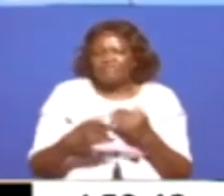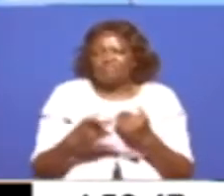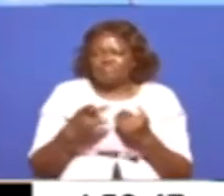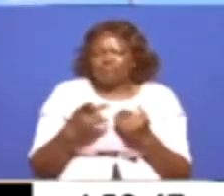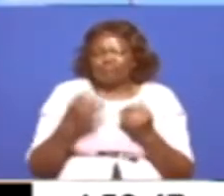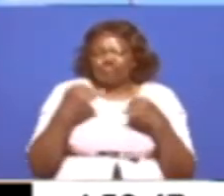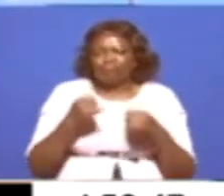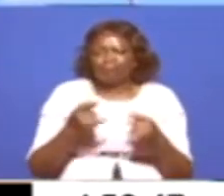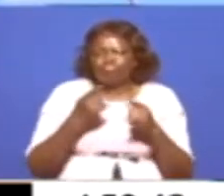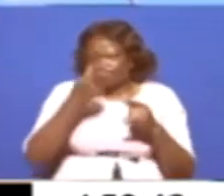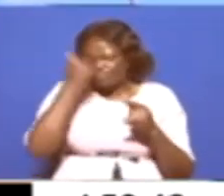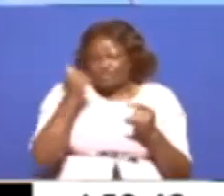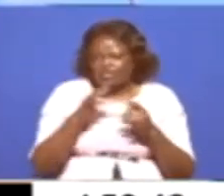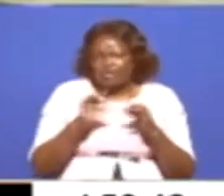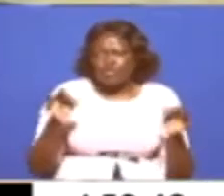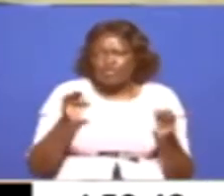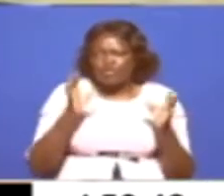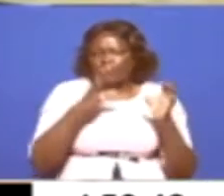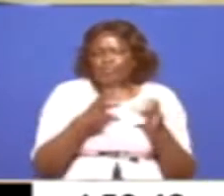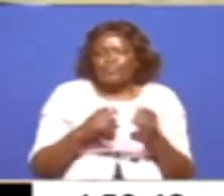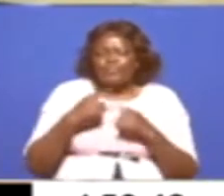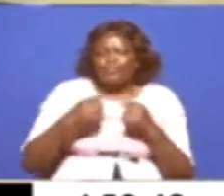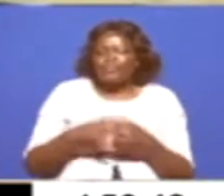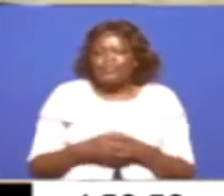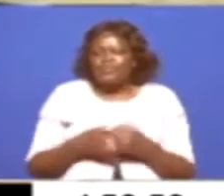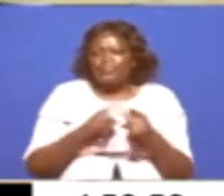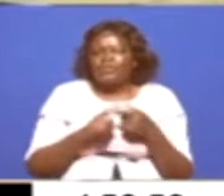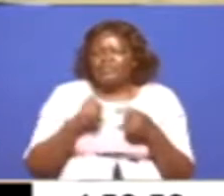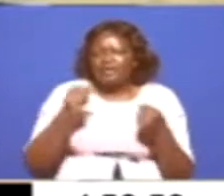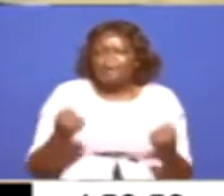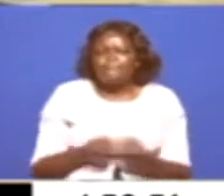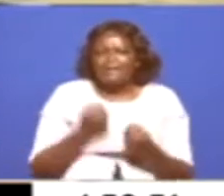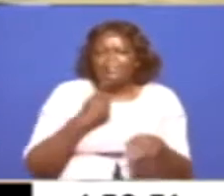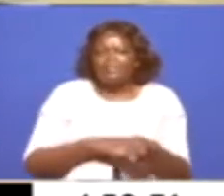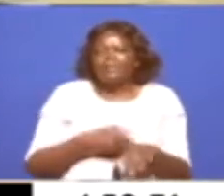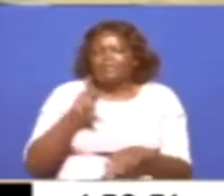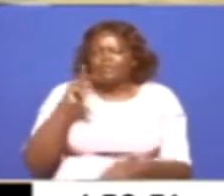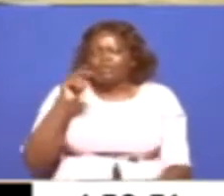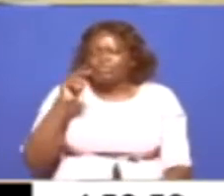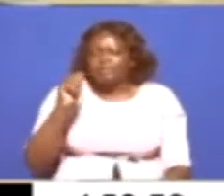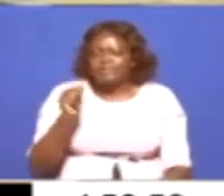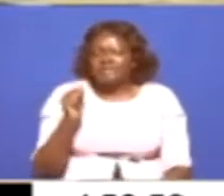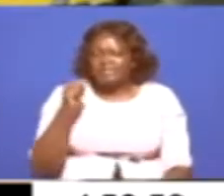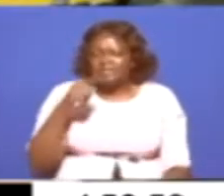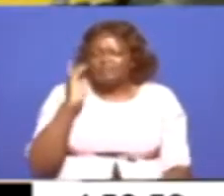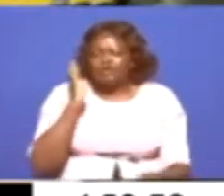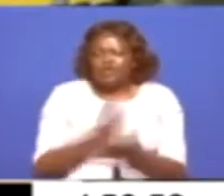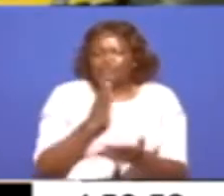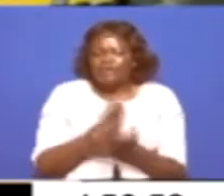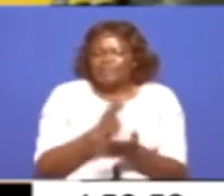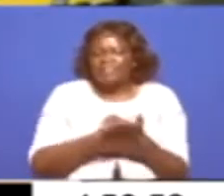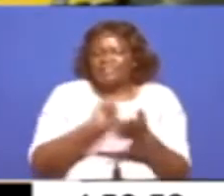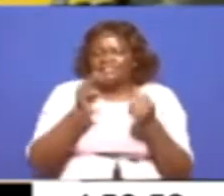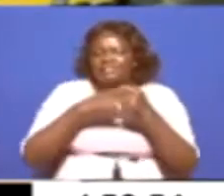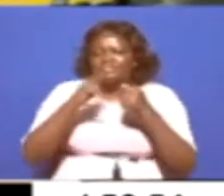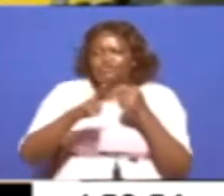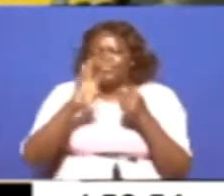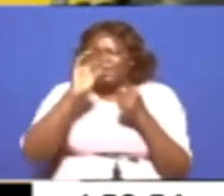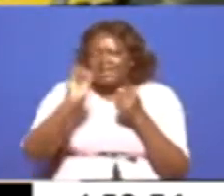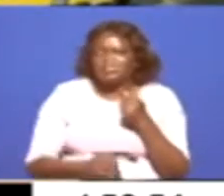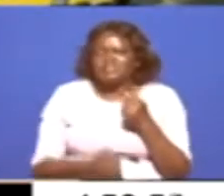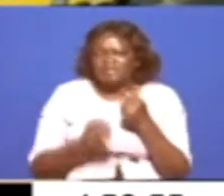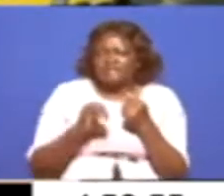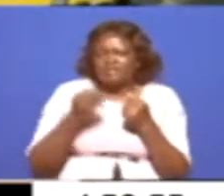long bureaucratic processes. This comes even as Konza Technopolis confirmed that 72% of Phase